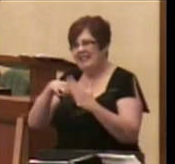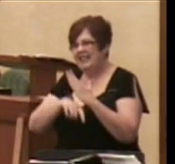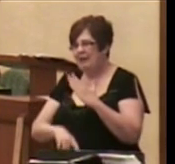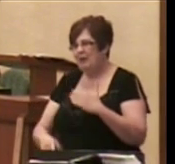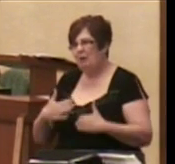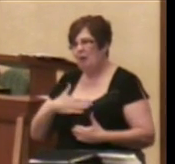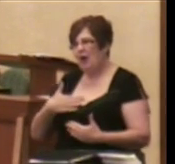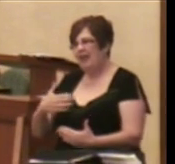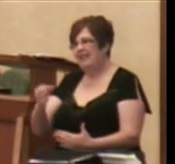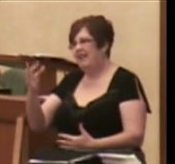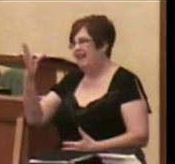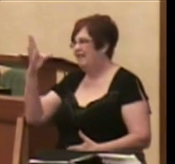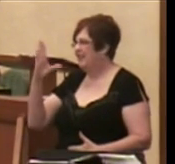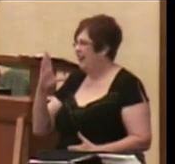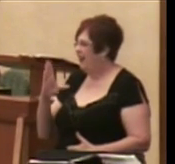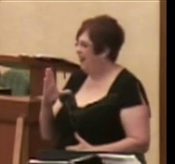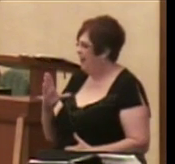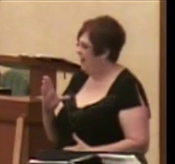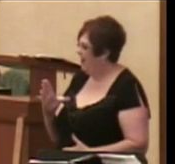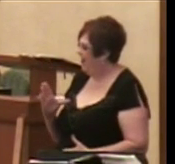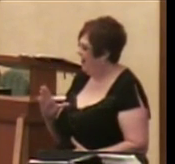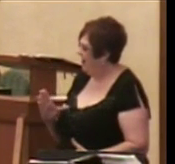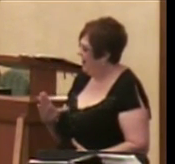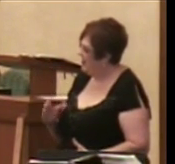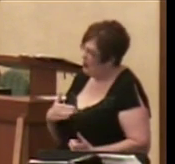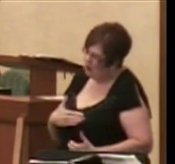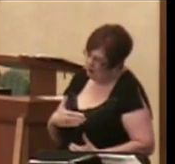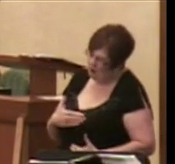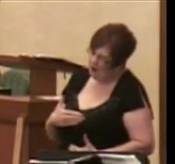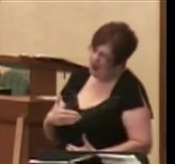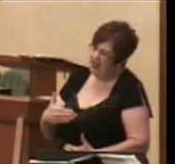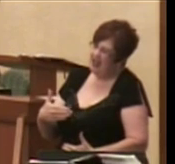Breathe deep the breath of God.